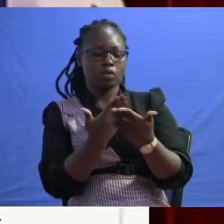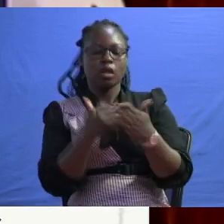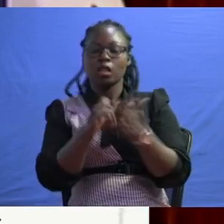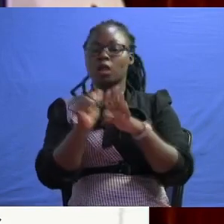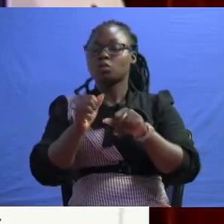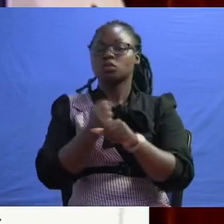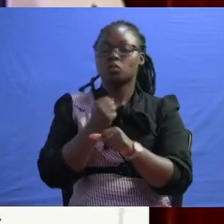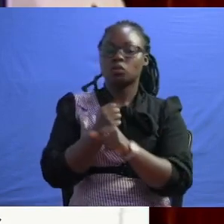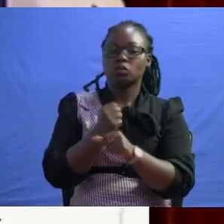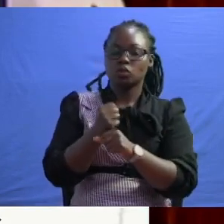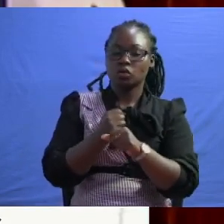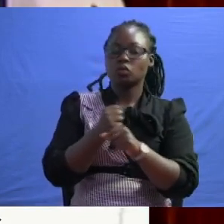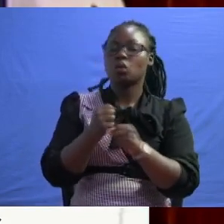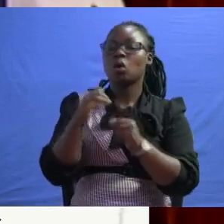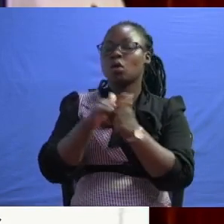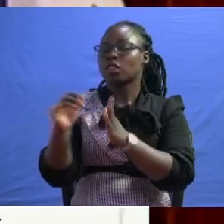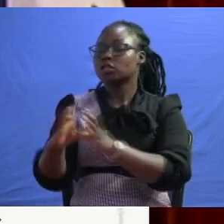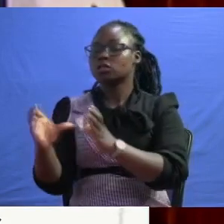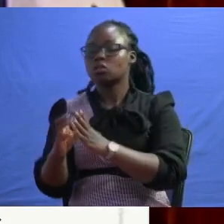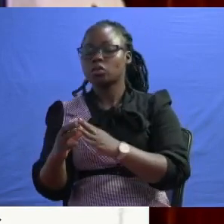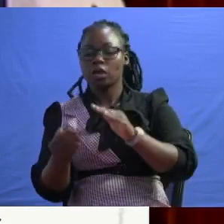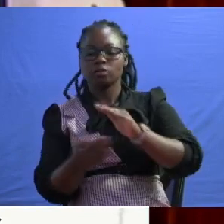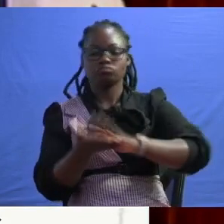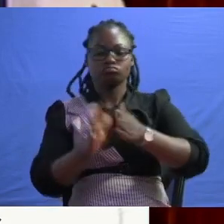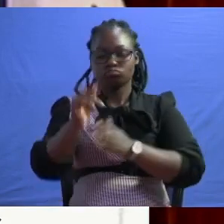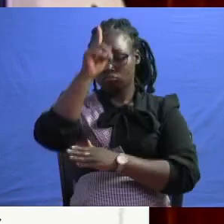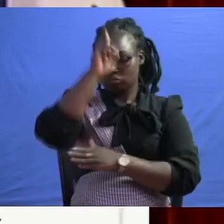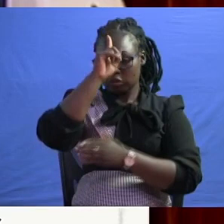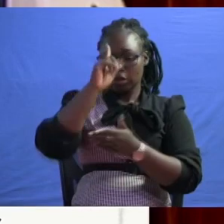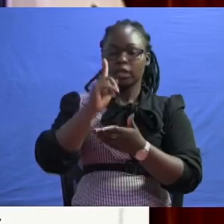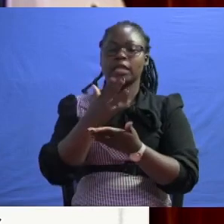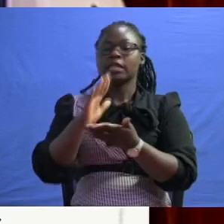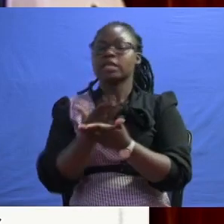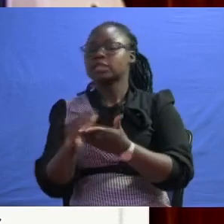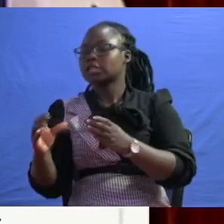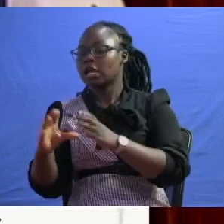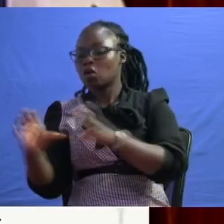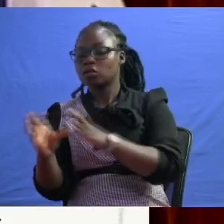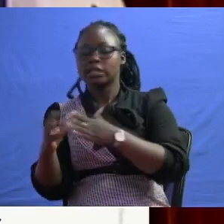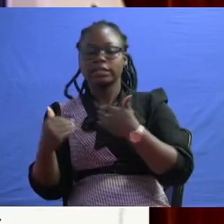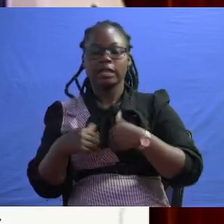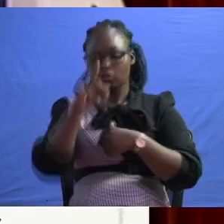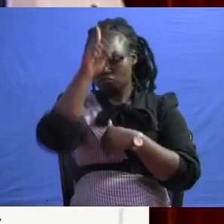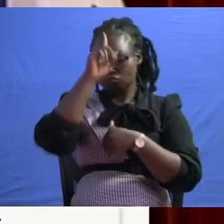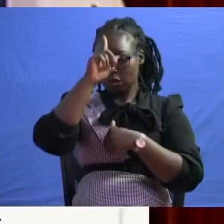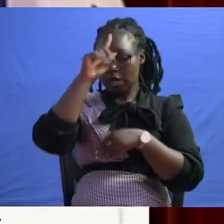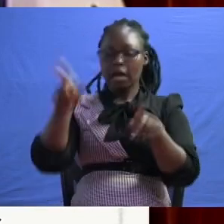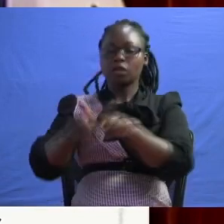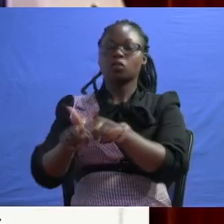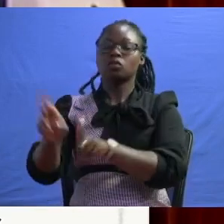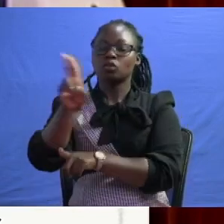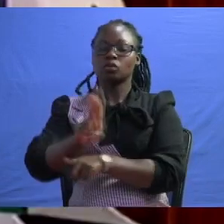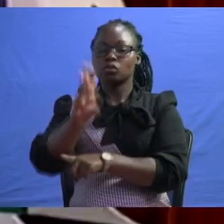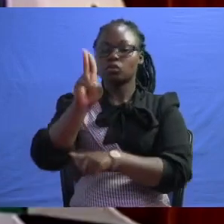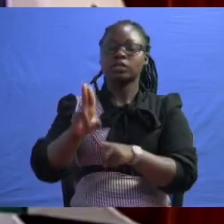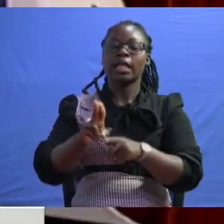do, that the company took that seriously, the shareholders took that seriously, and put in place the proper